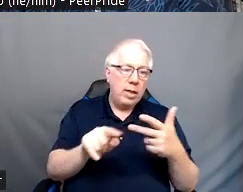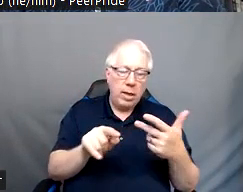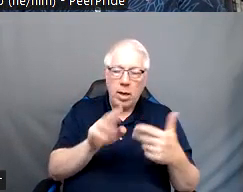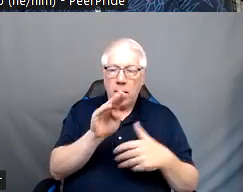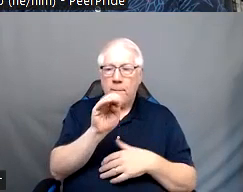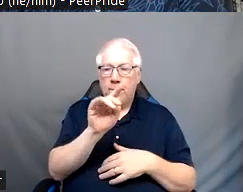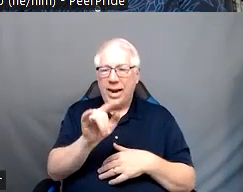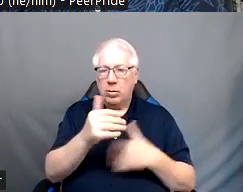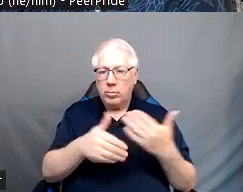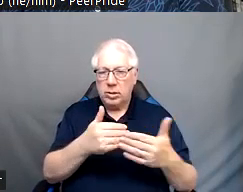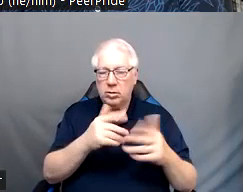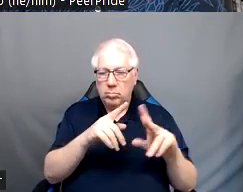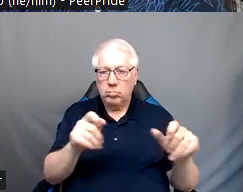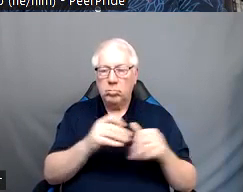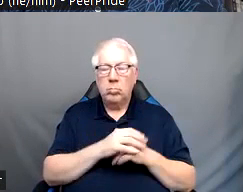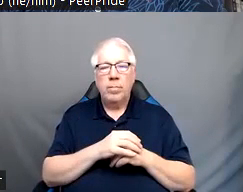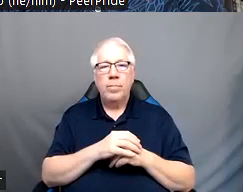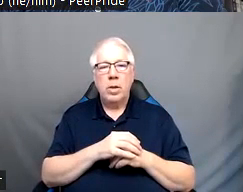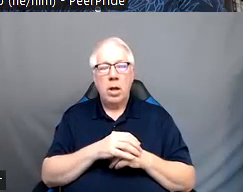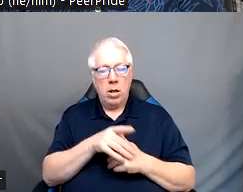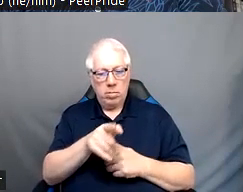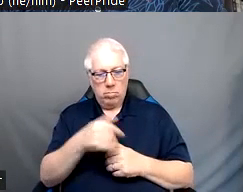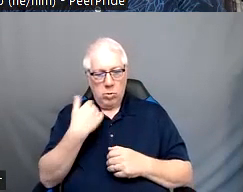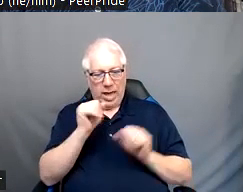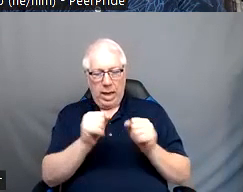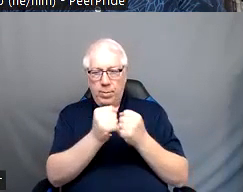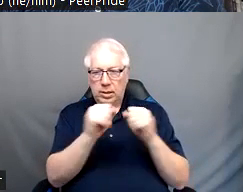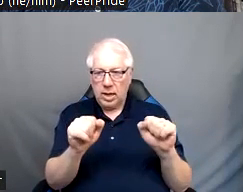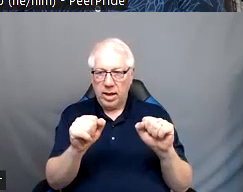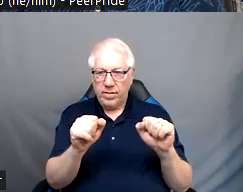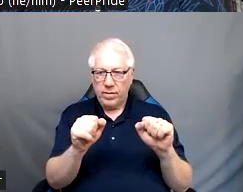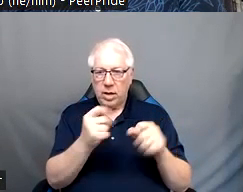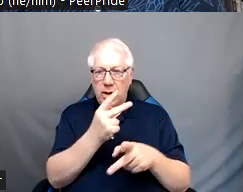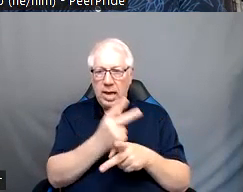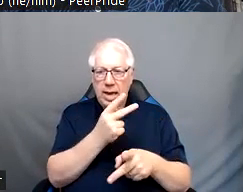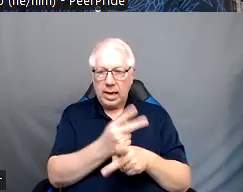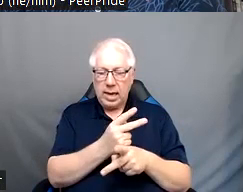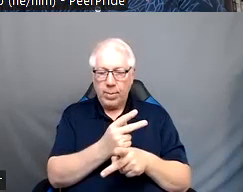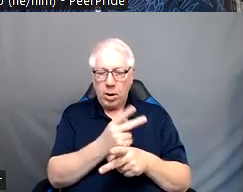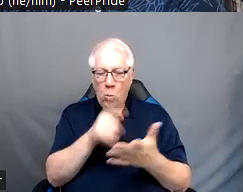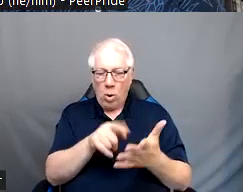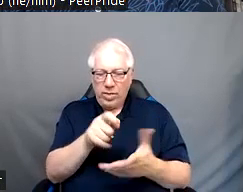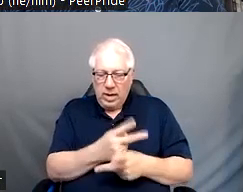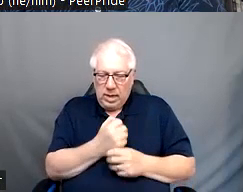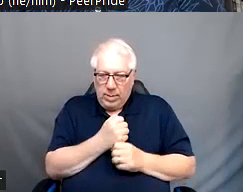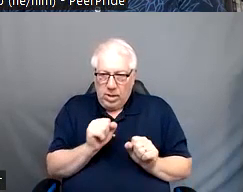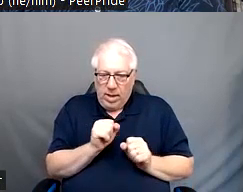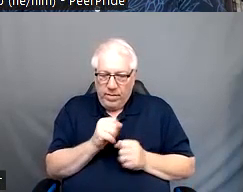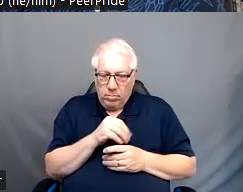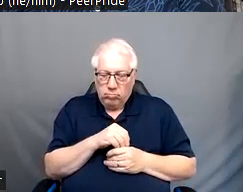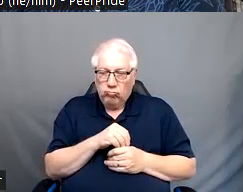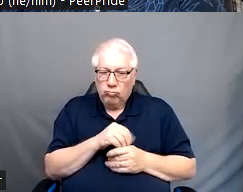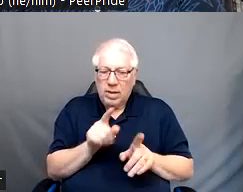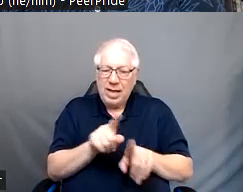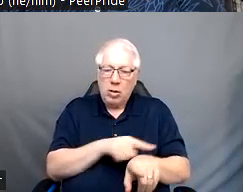etc., that they can be safe and keep what they need to keep safe for as long as they